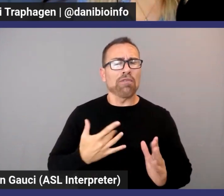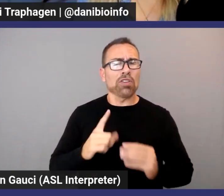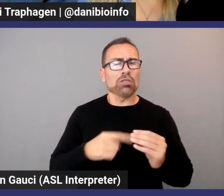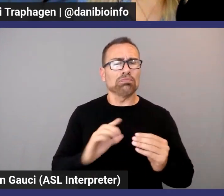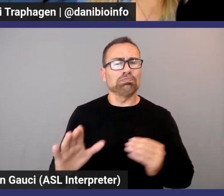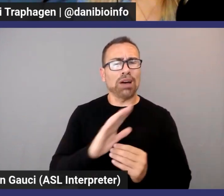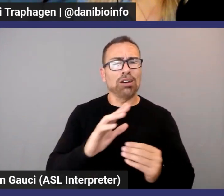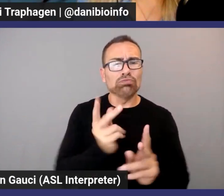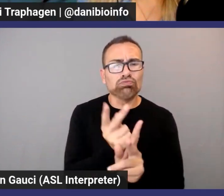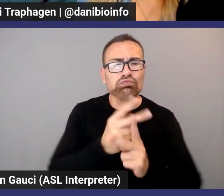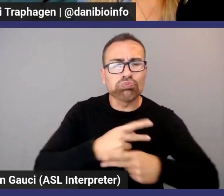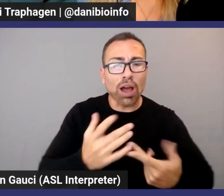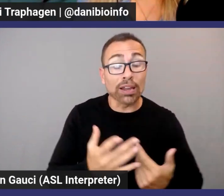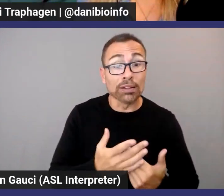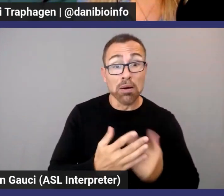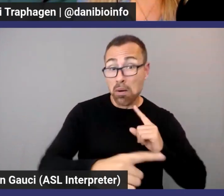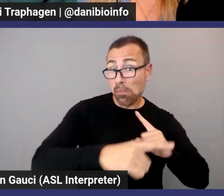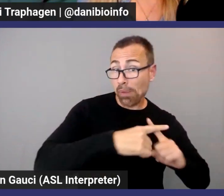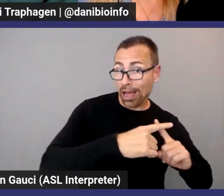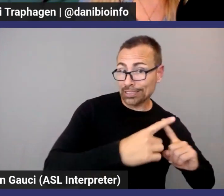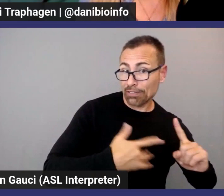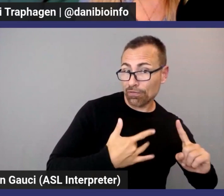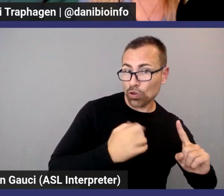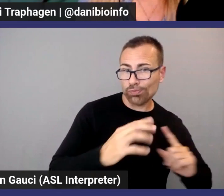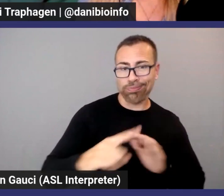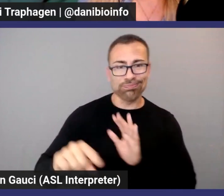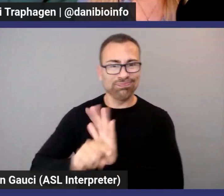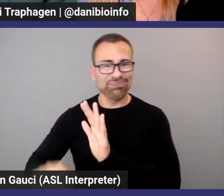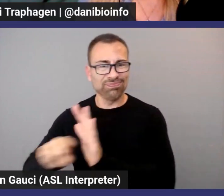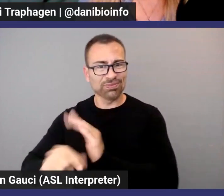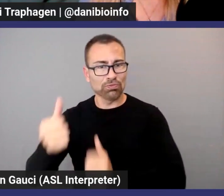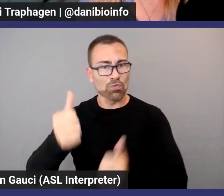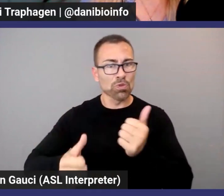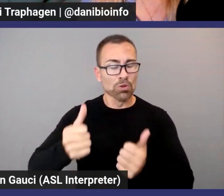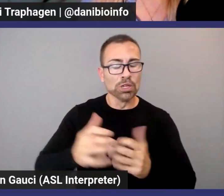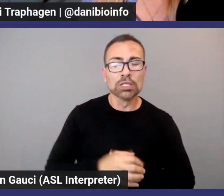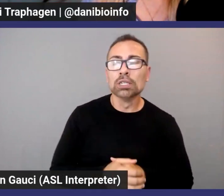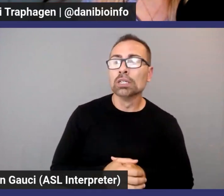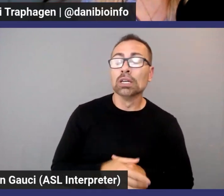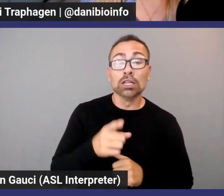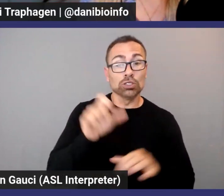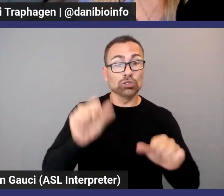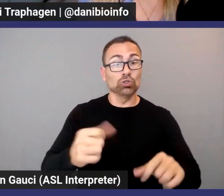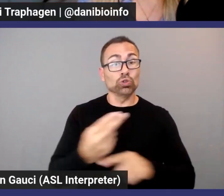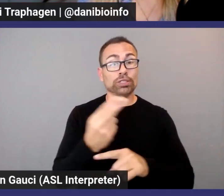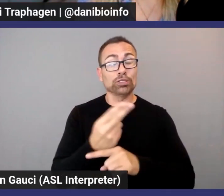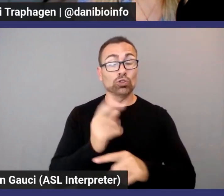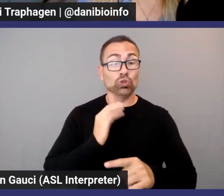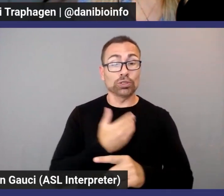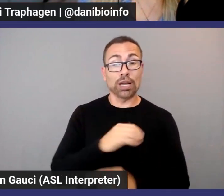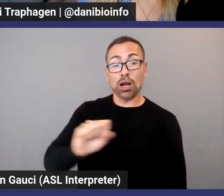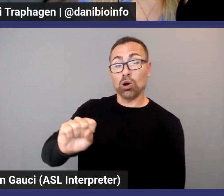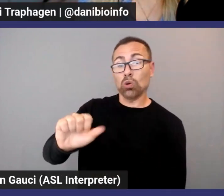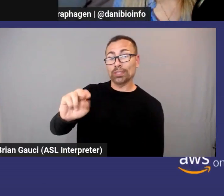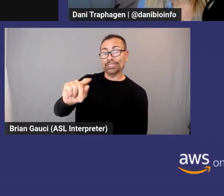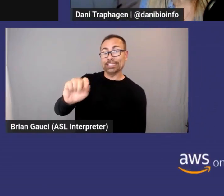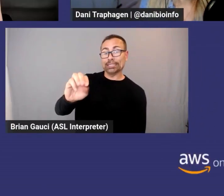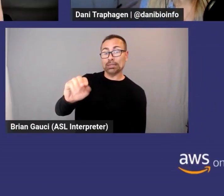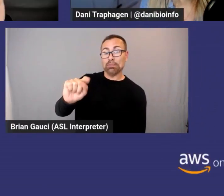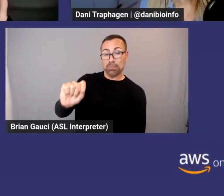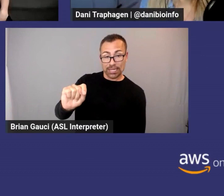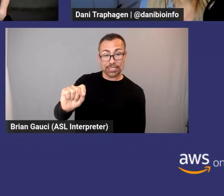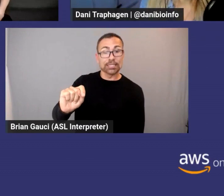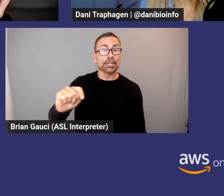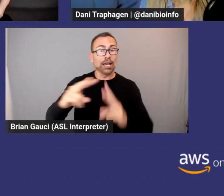products, whether it's a positive sentiment or a negative sentiment. You can actually use a sentiment analysis ready-to-use model.